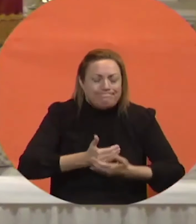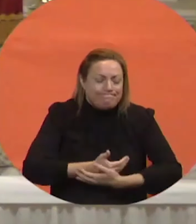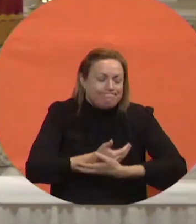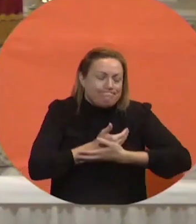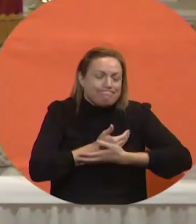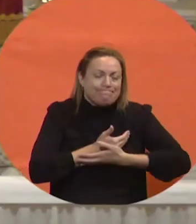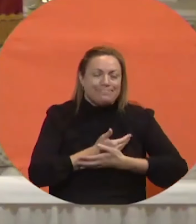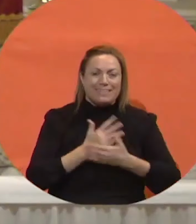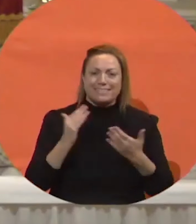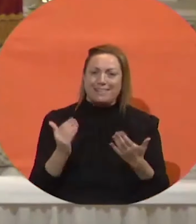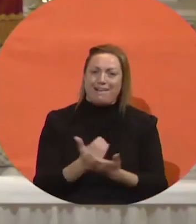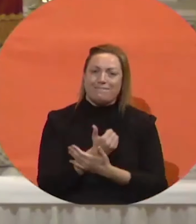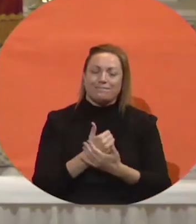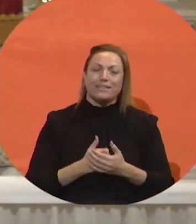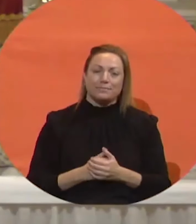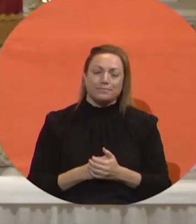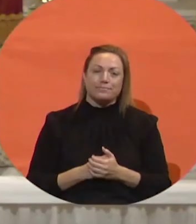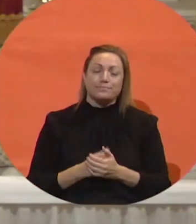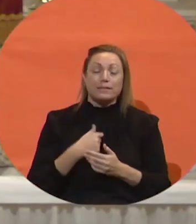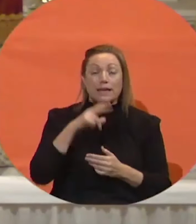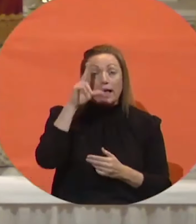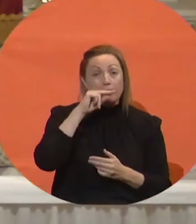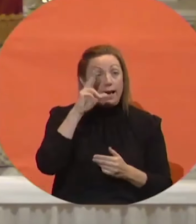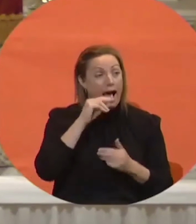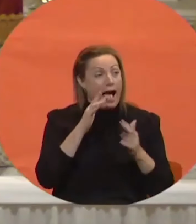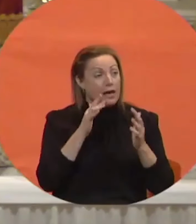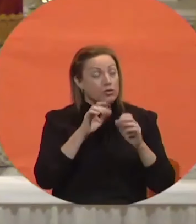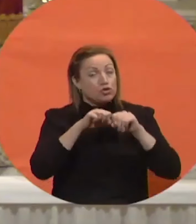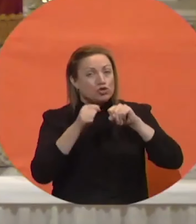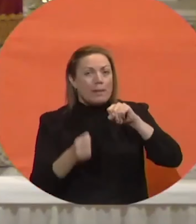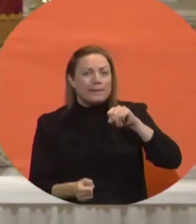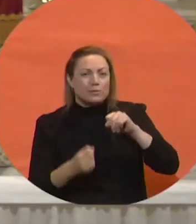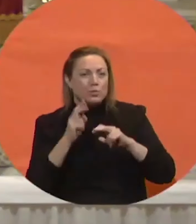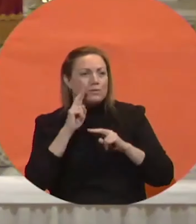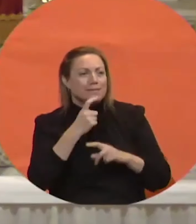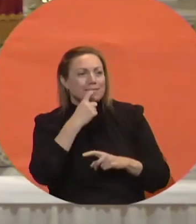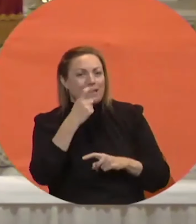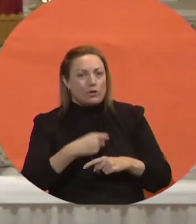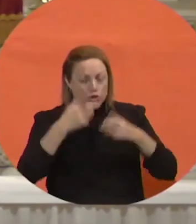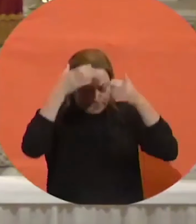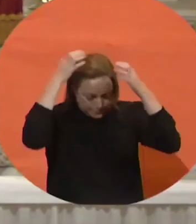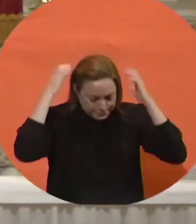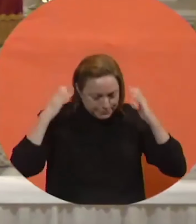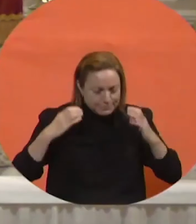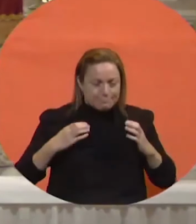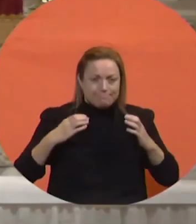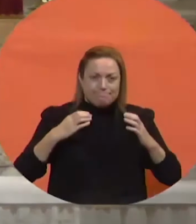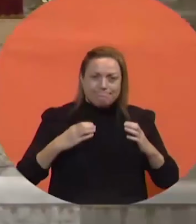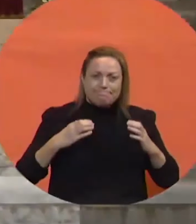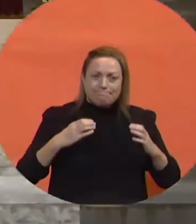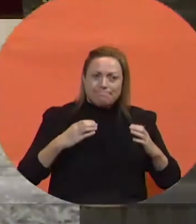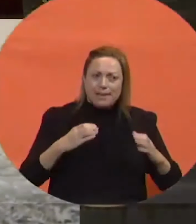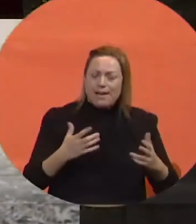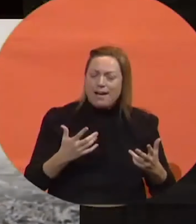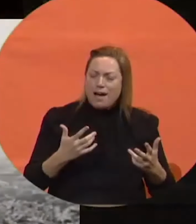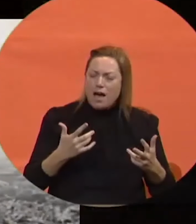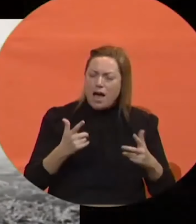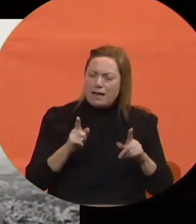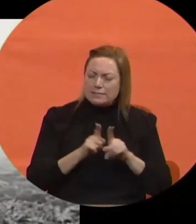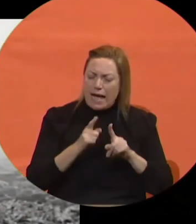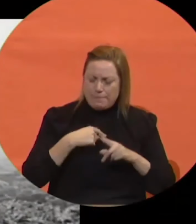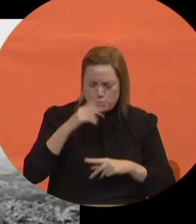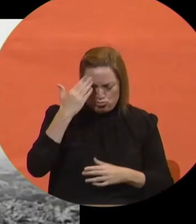The way the young shepherd carries the sheep on his shoulders prefigures our images of heroic